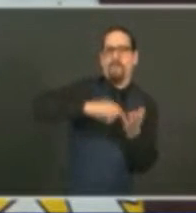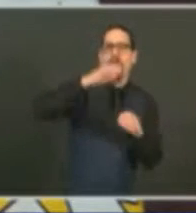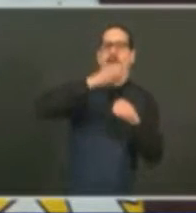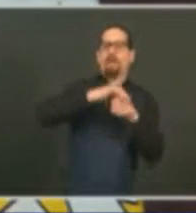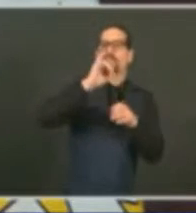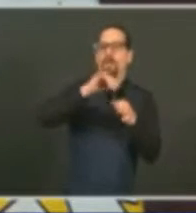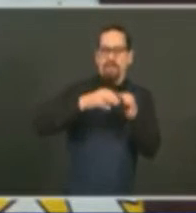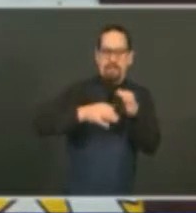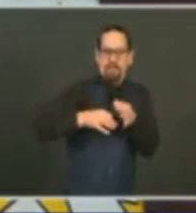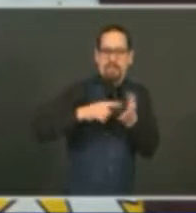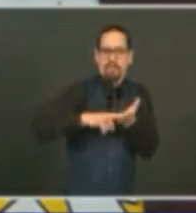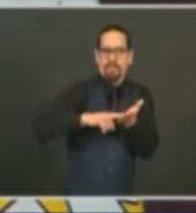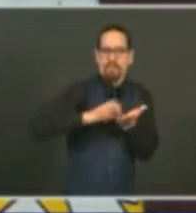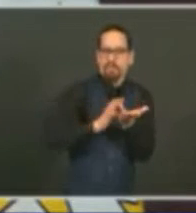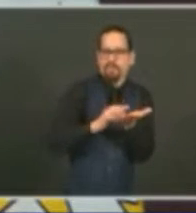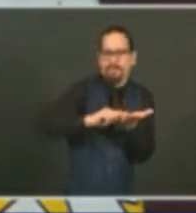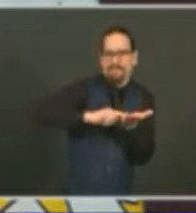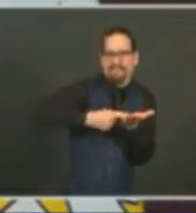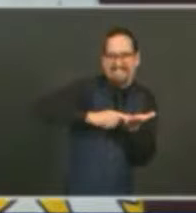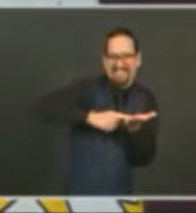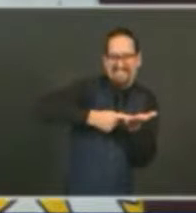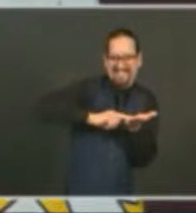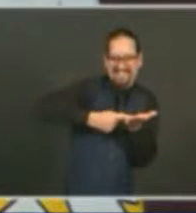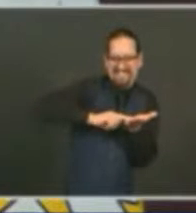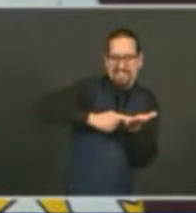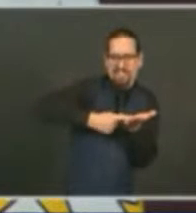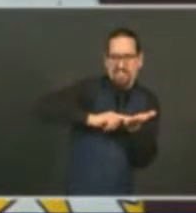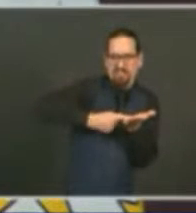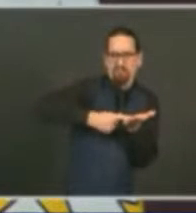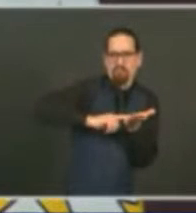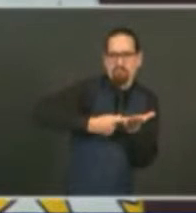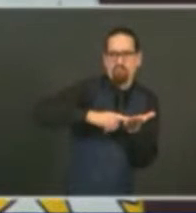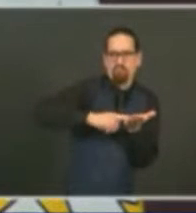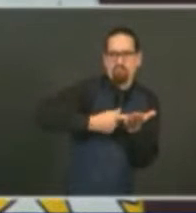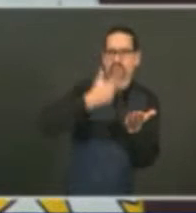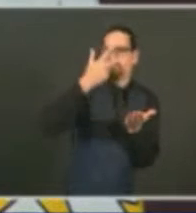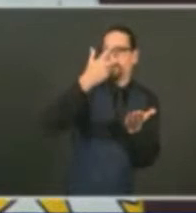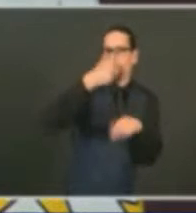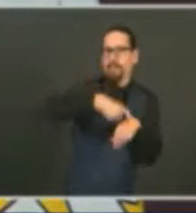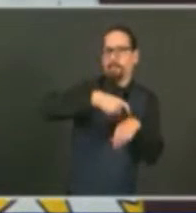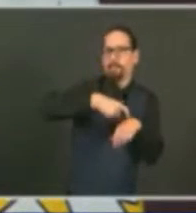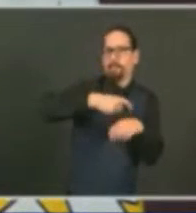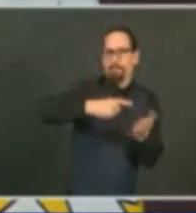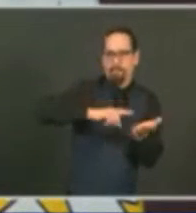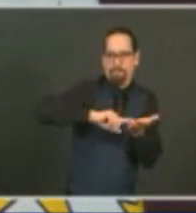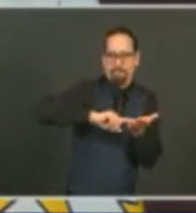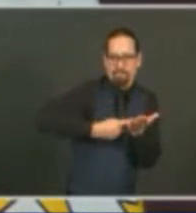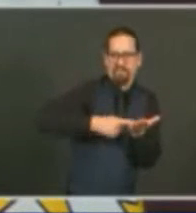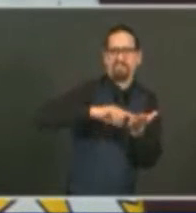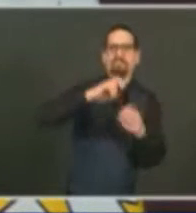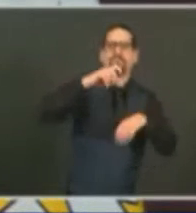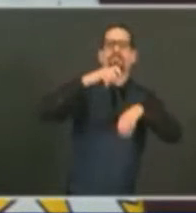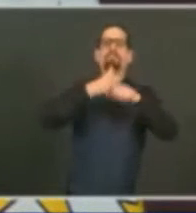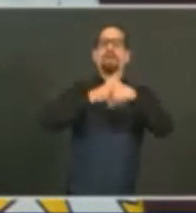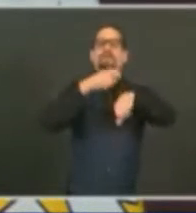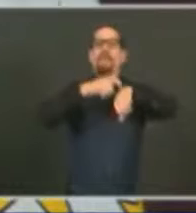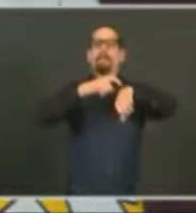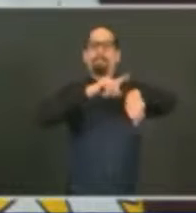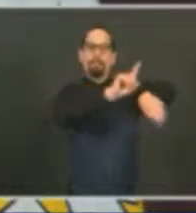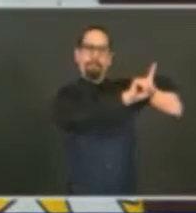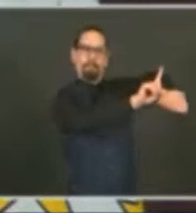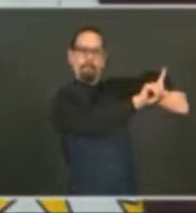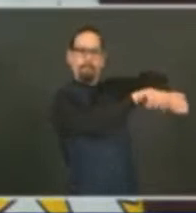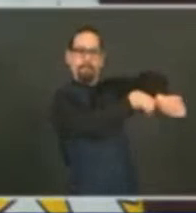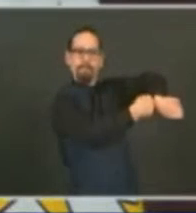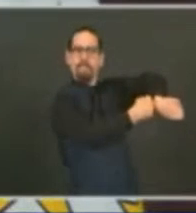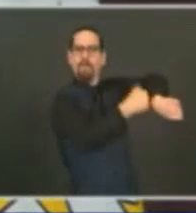and then easily turned 3 times clockwise. These are the simple steps that